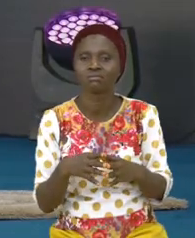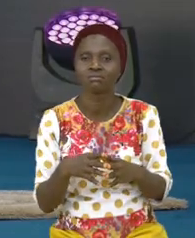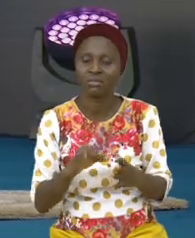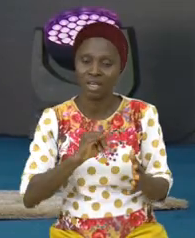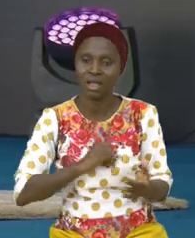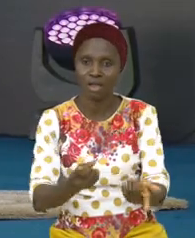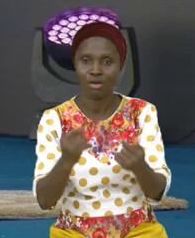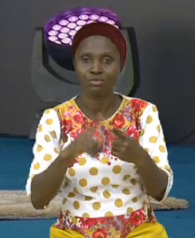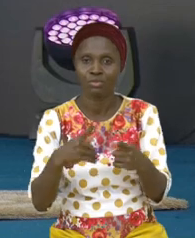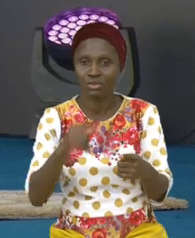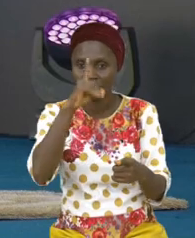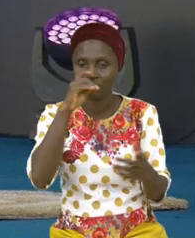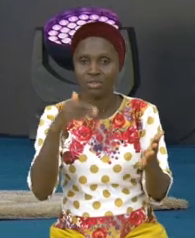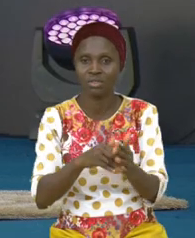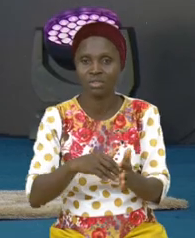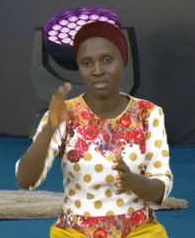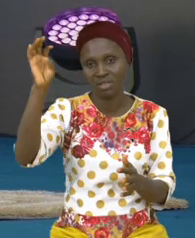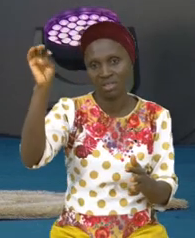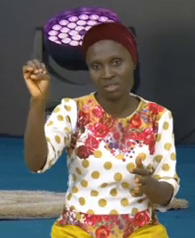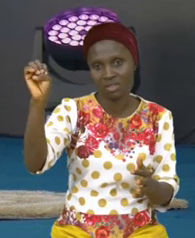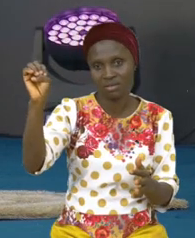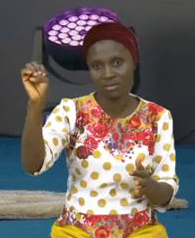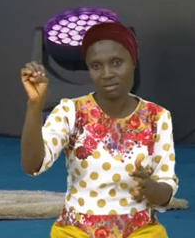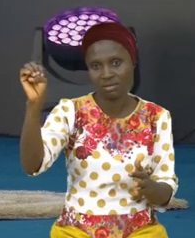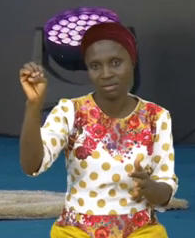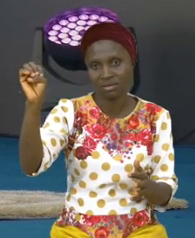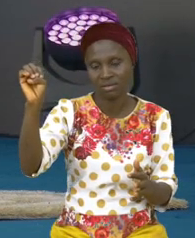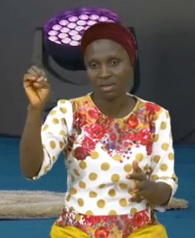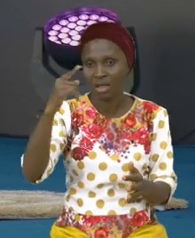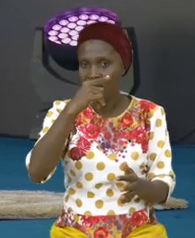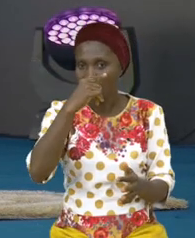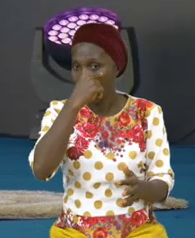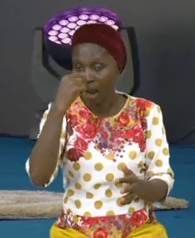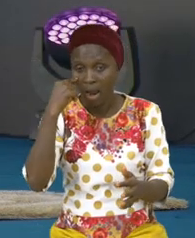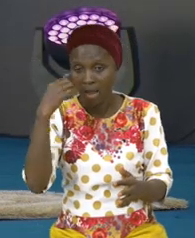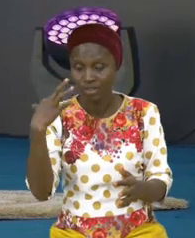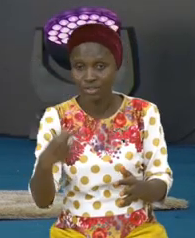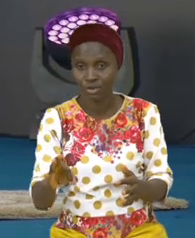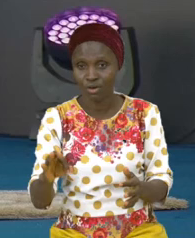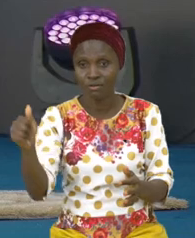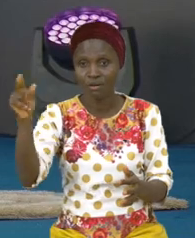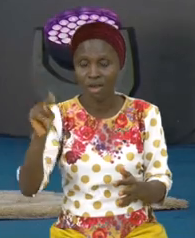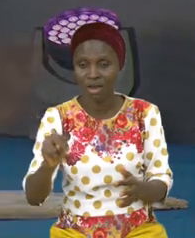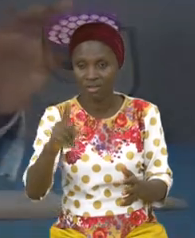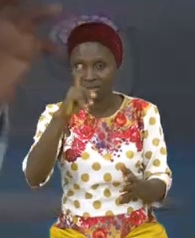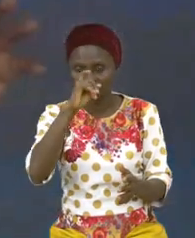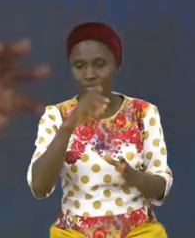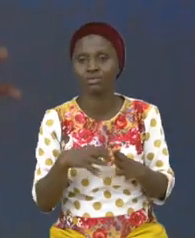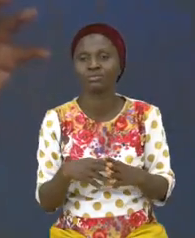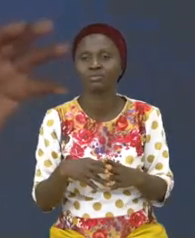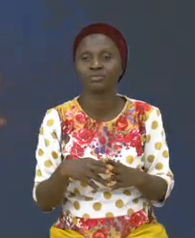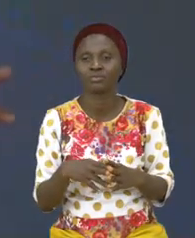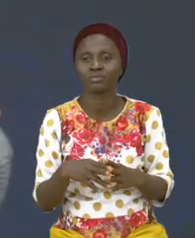again. The eyes of an eagle. The eyes of an eagle. You know,